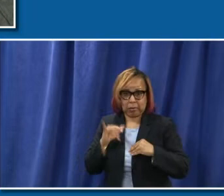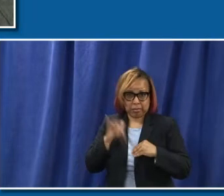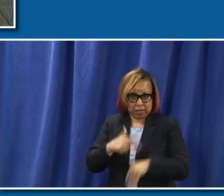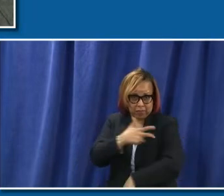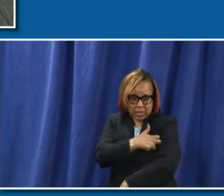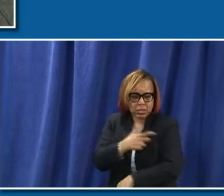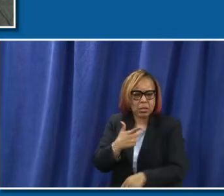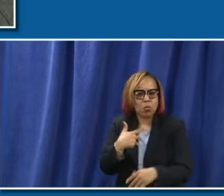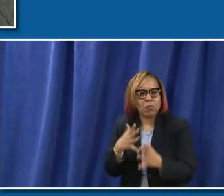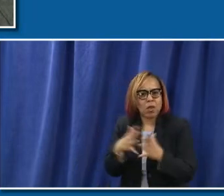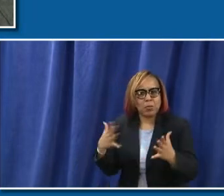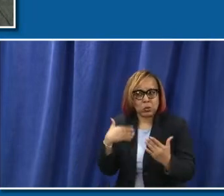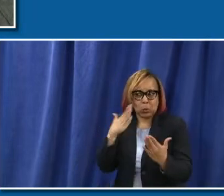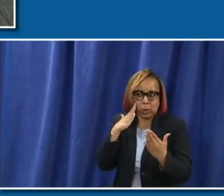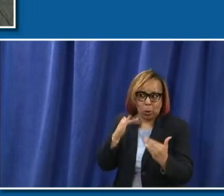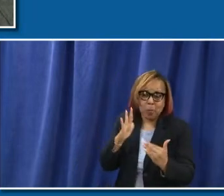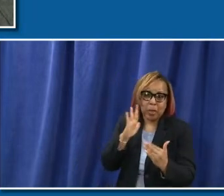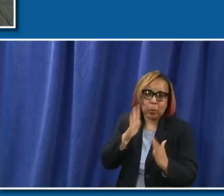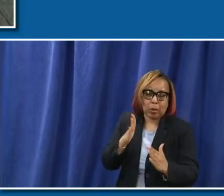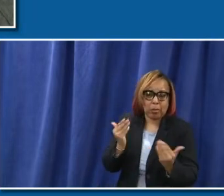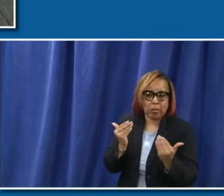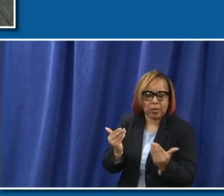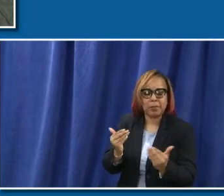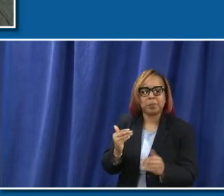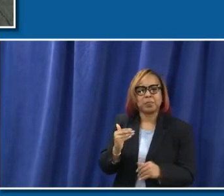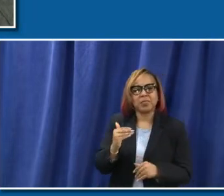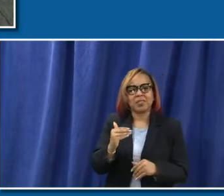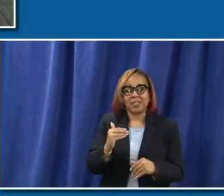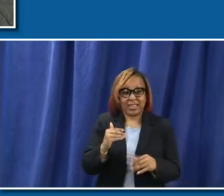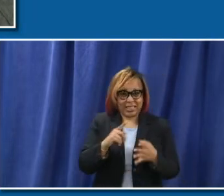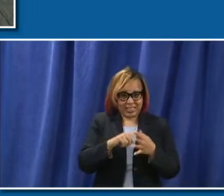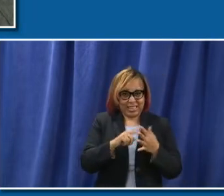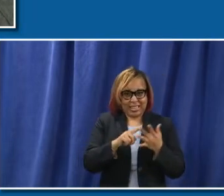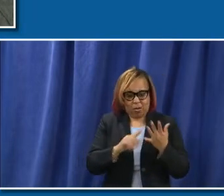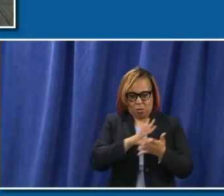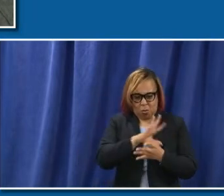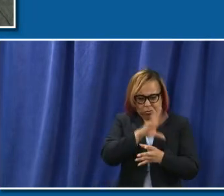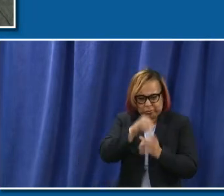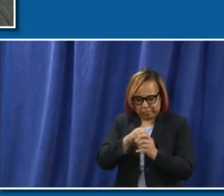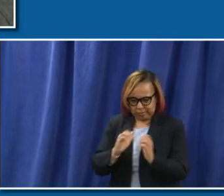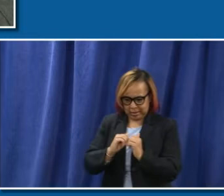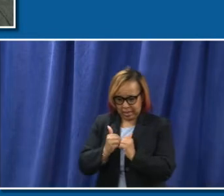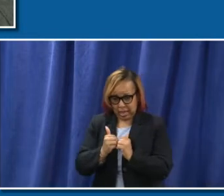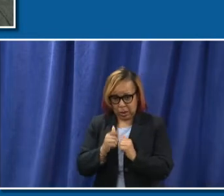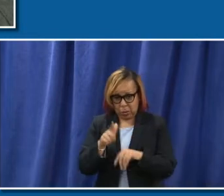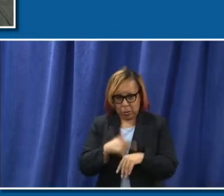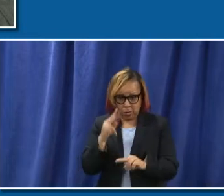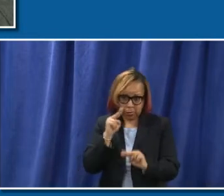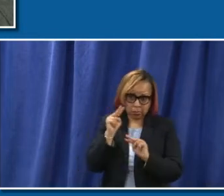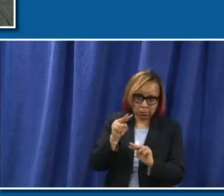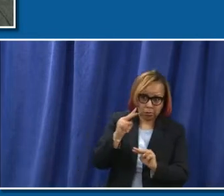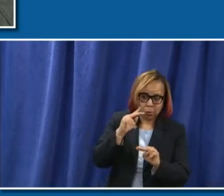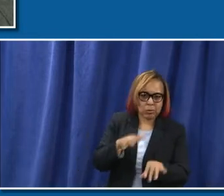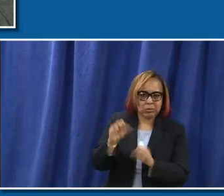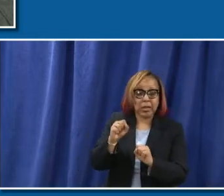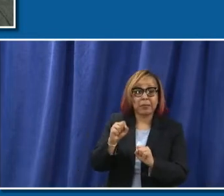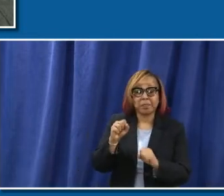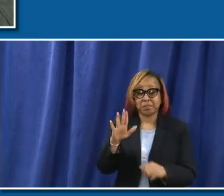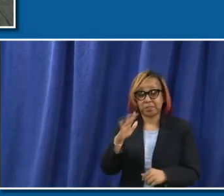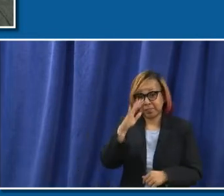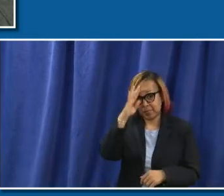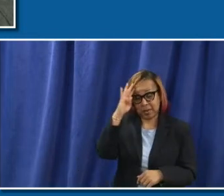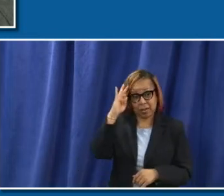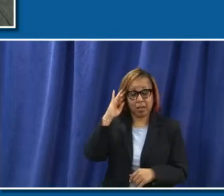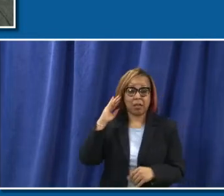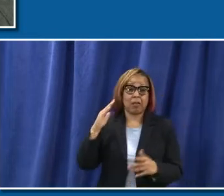which we very much hope they will be? And all of that plays into sort of how long is this going to take. At the highest level,